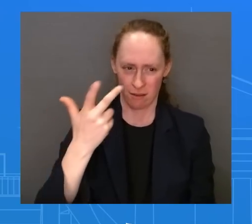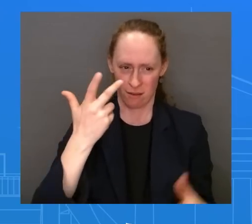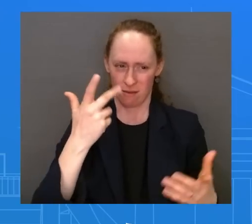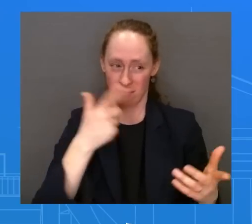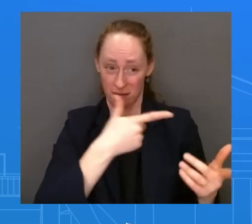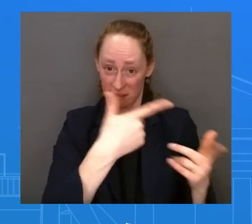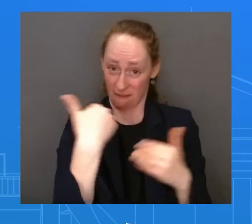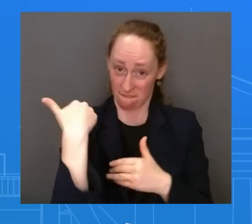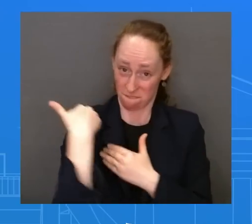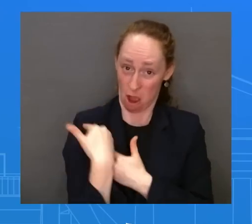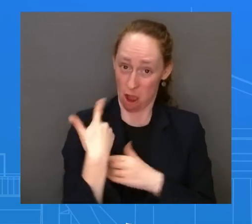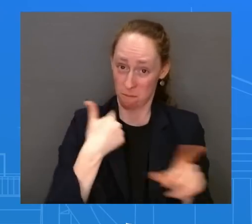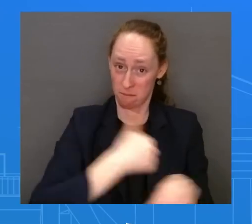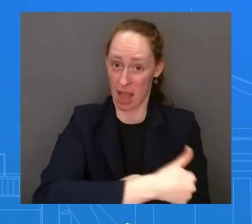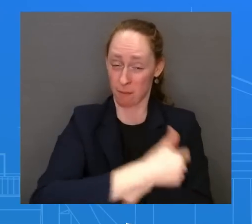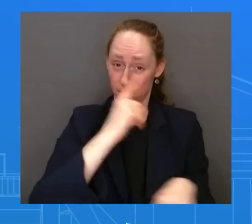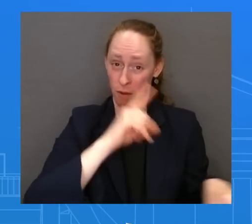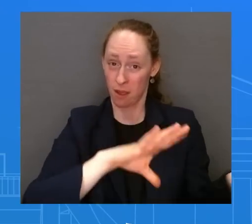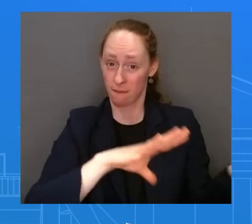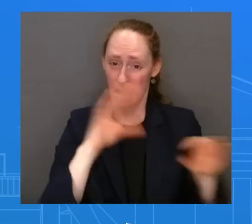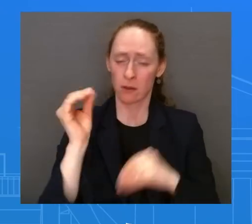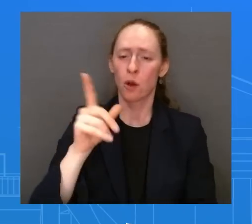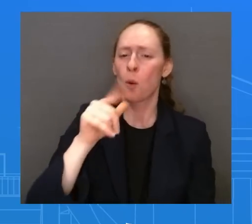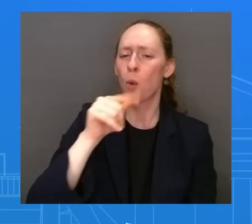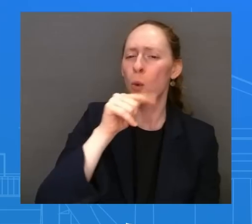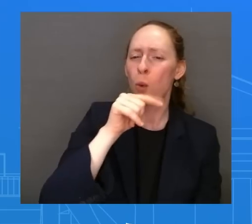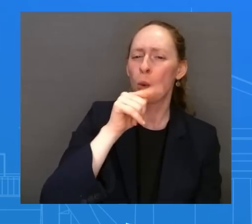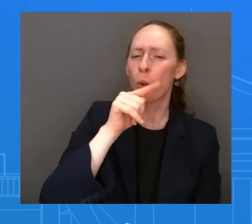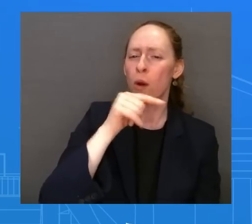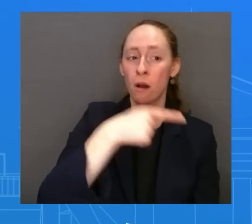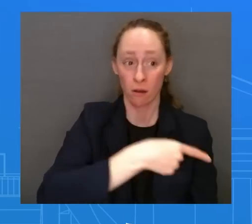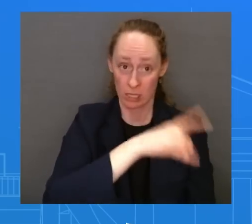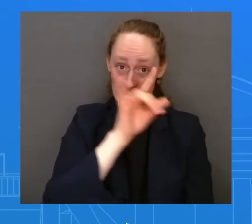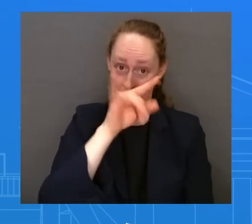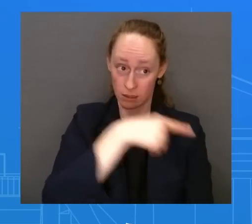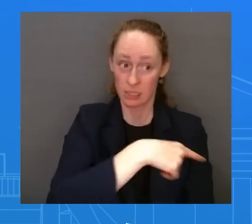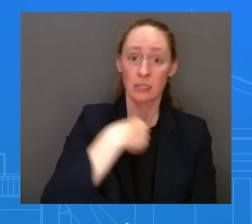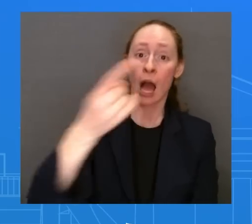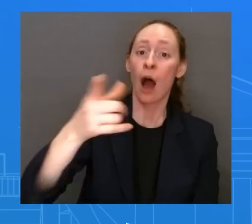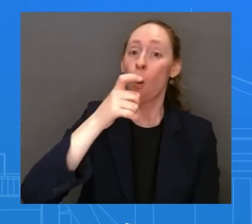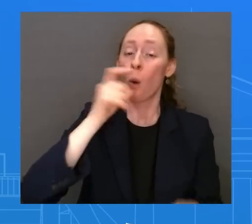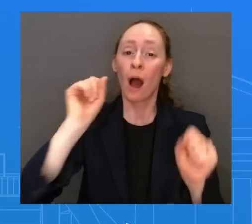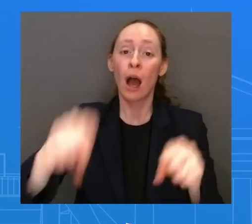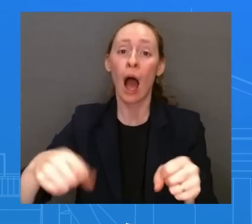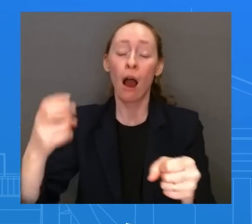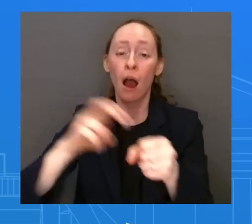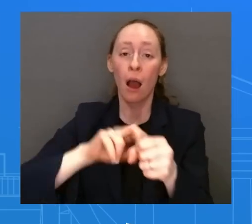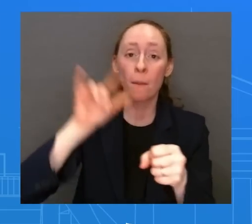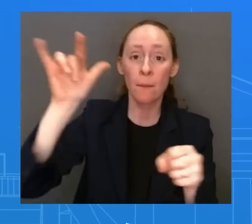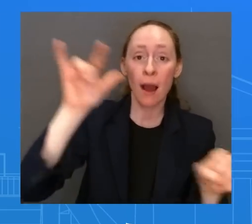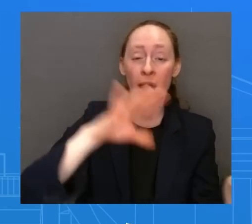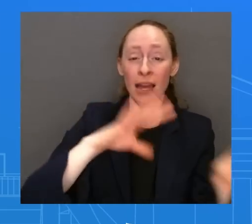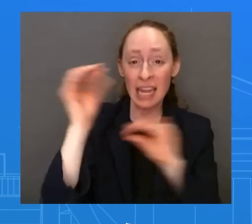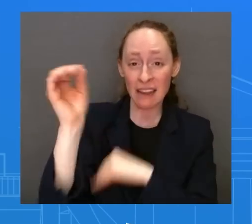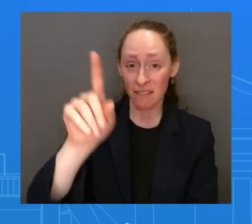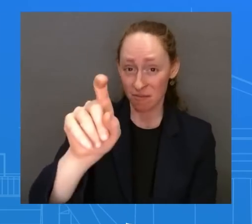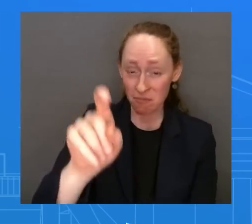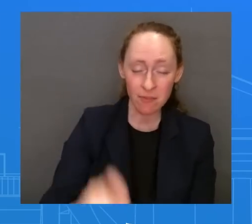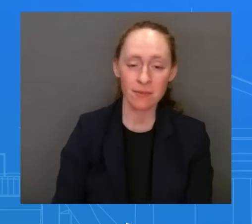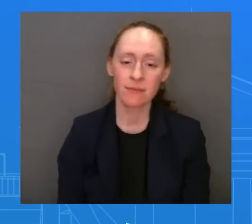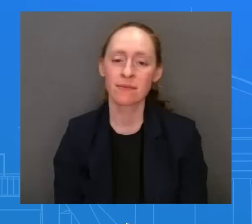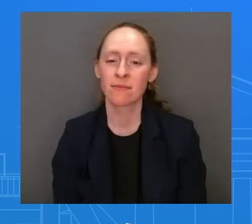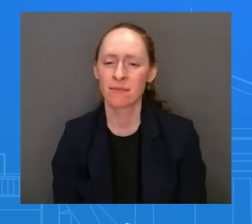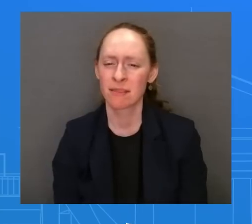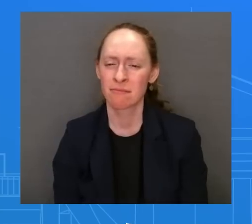evacuation flights I mean you mentioned that there is there's a review in terms of the lessons alert can you share some of those